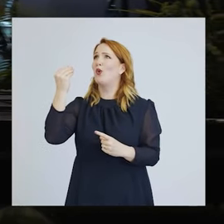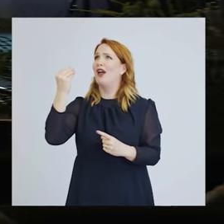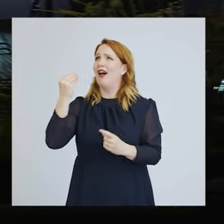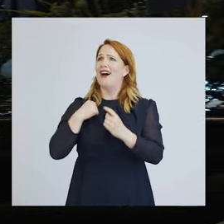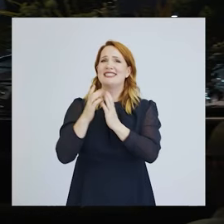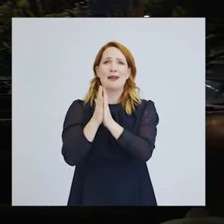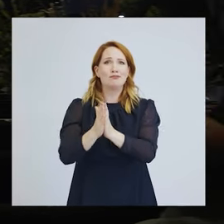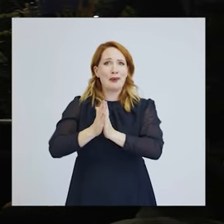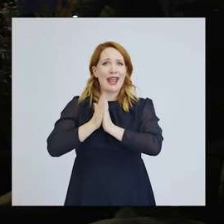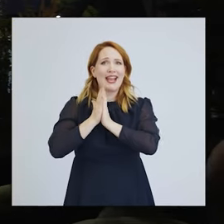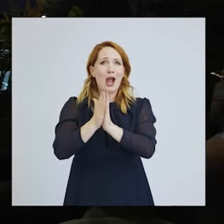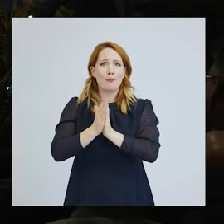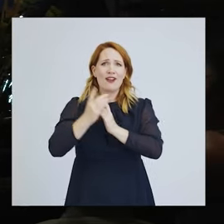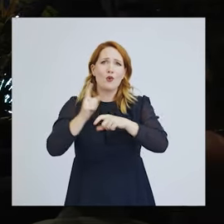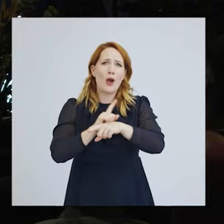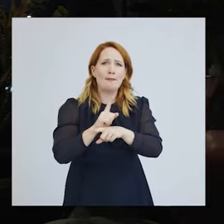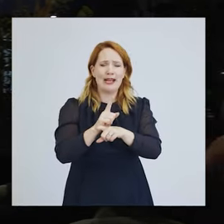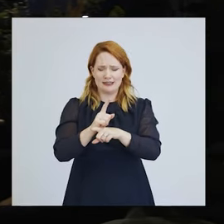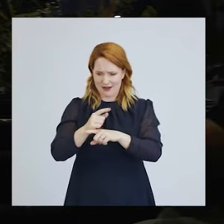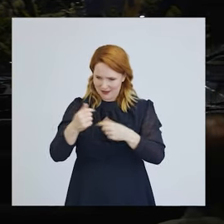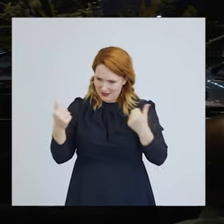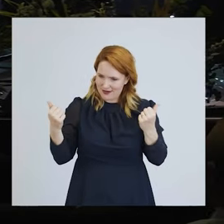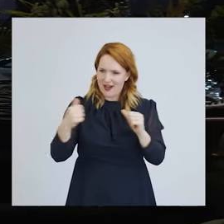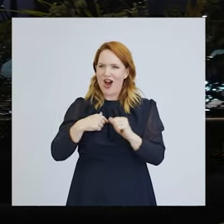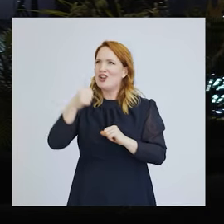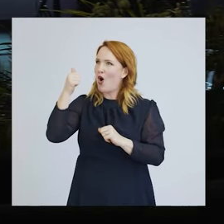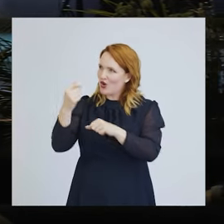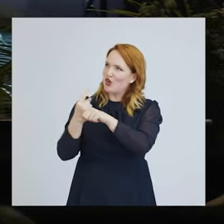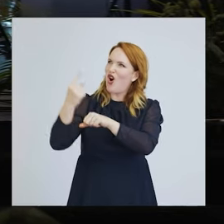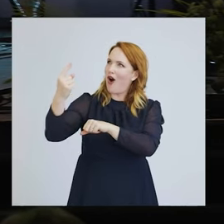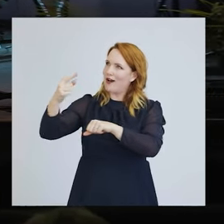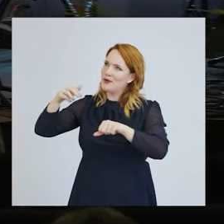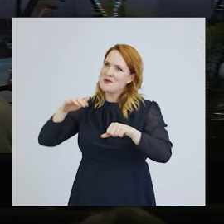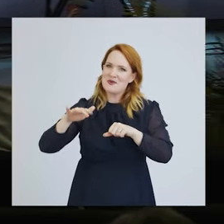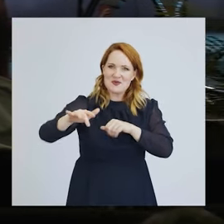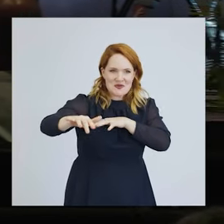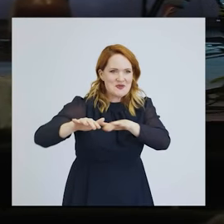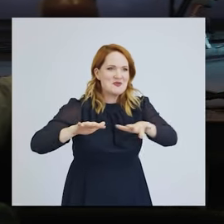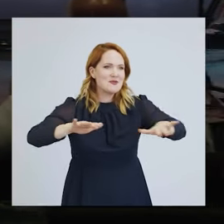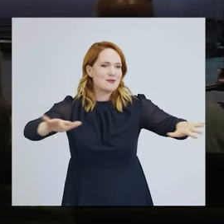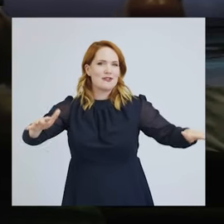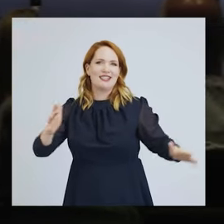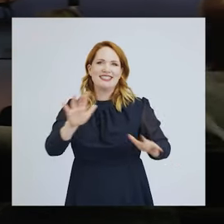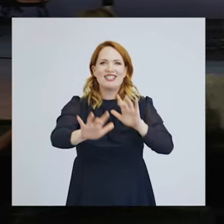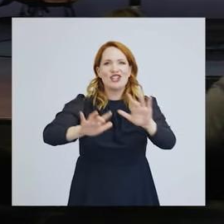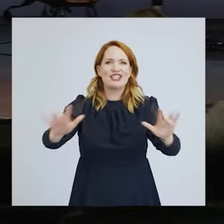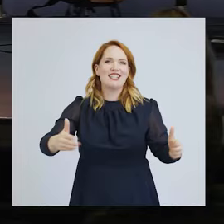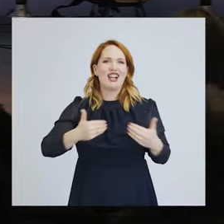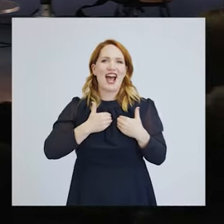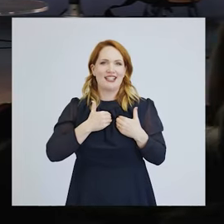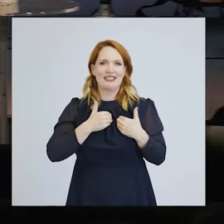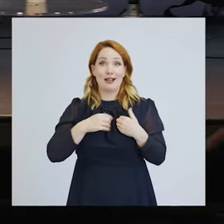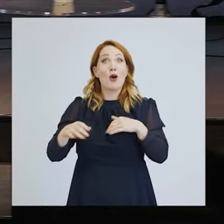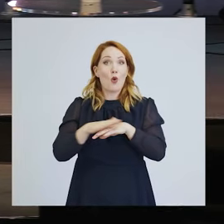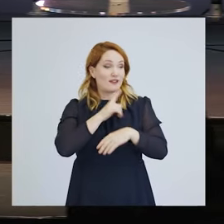turn to Psalms and it speaks to my soul. I then start praying and I pray for a minute and I just know that God is moving